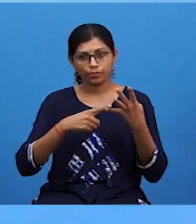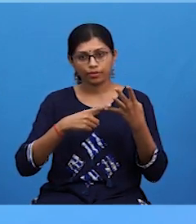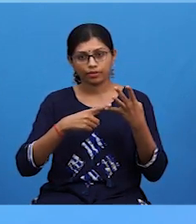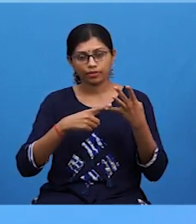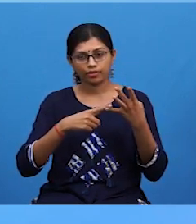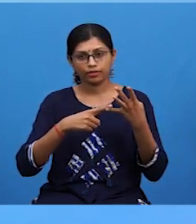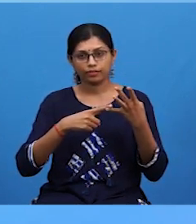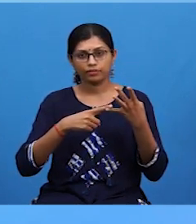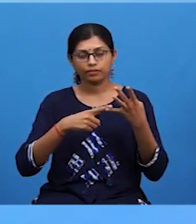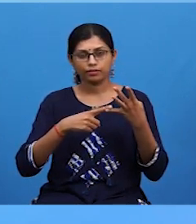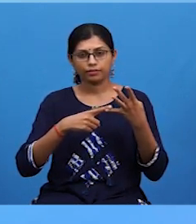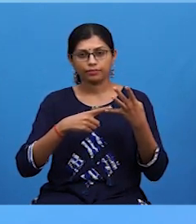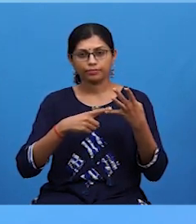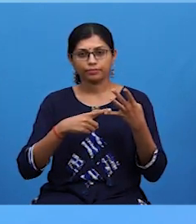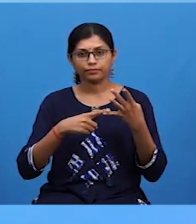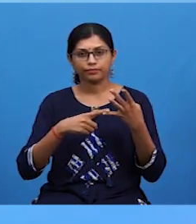24th,